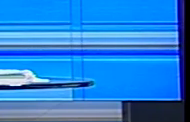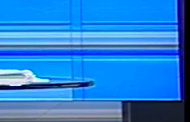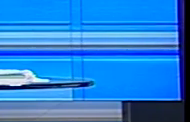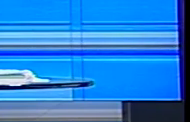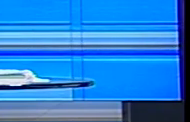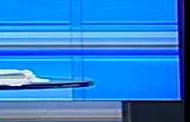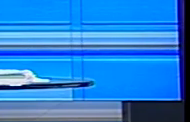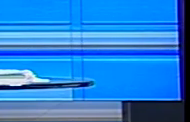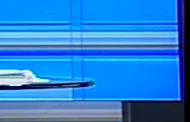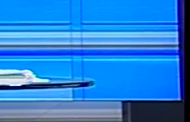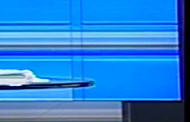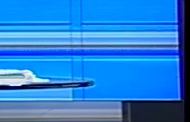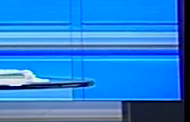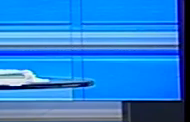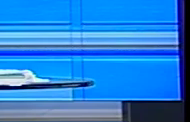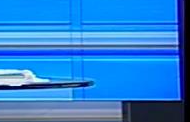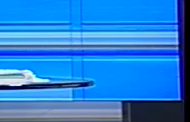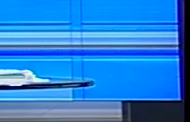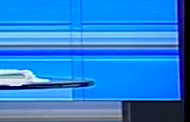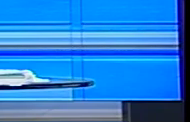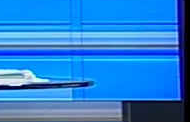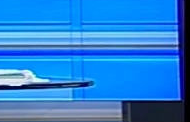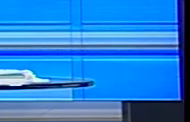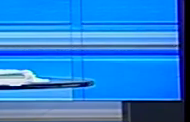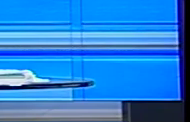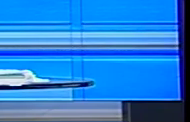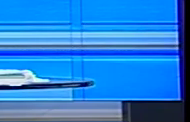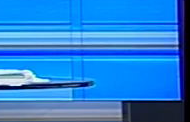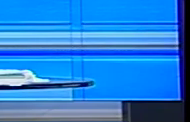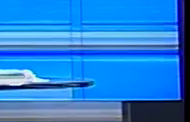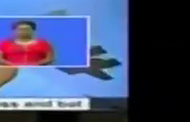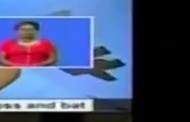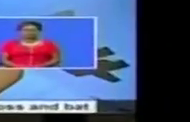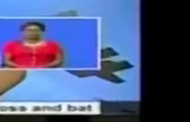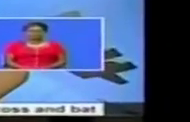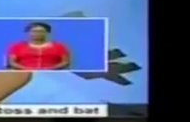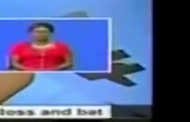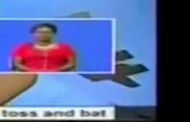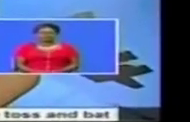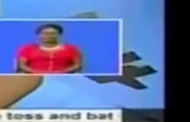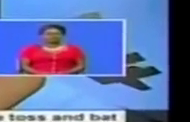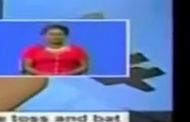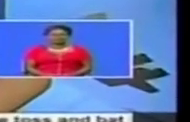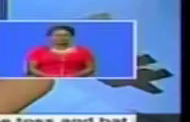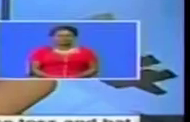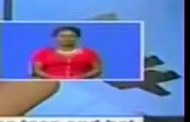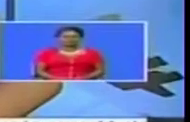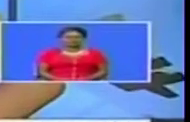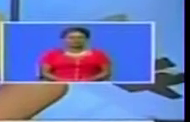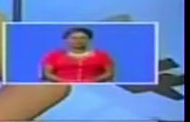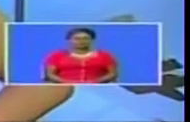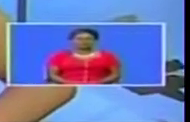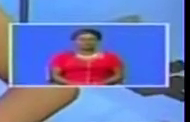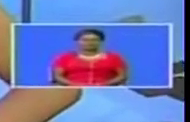clashes between police and militia. In 55 people were killed. Joy Doreen, together with her fiancee, were